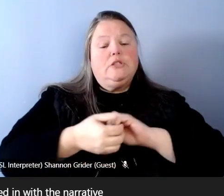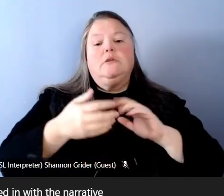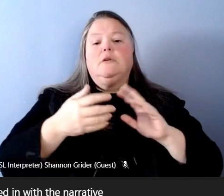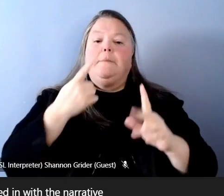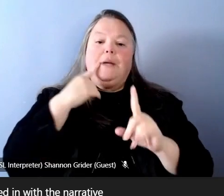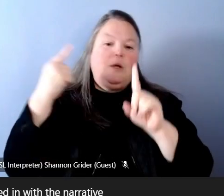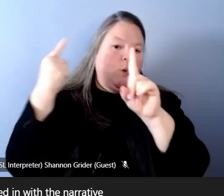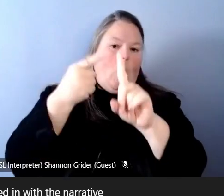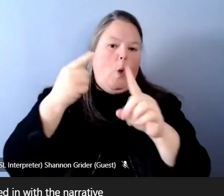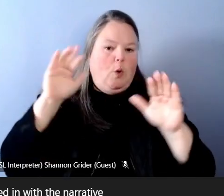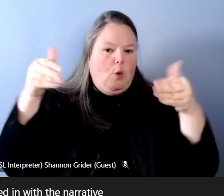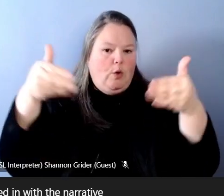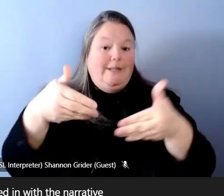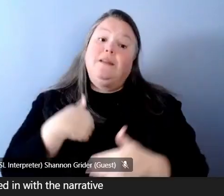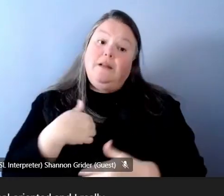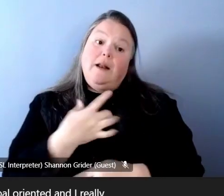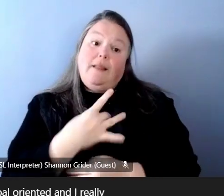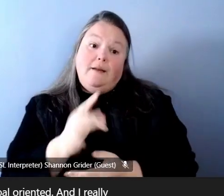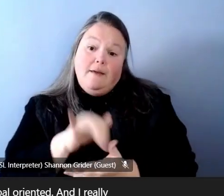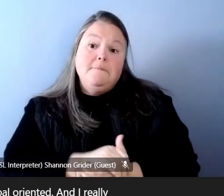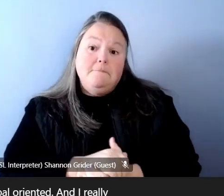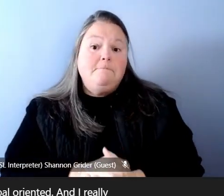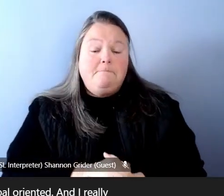goal oriented, and I really like that.